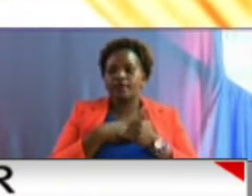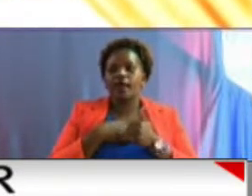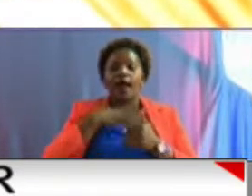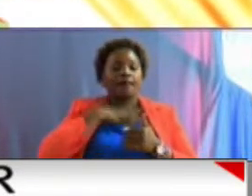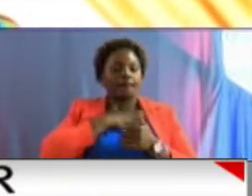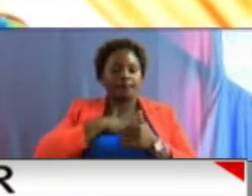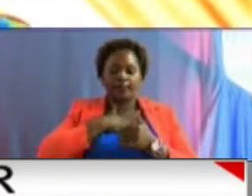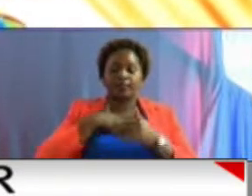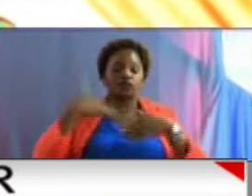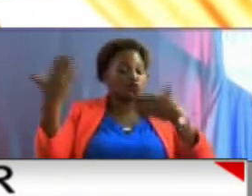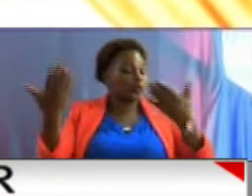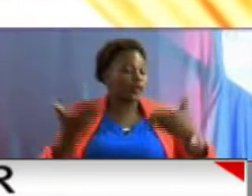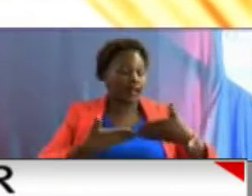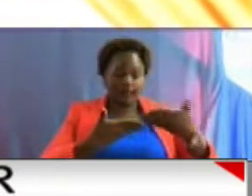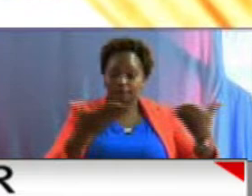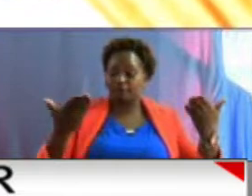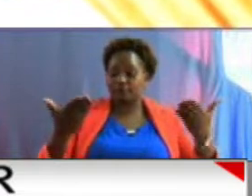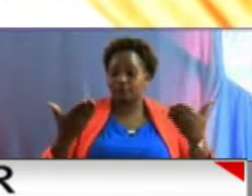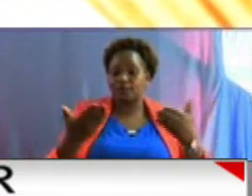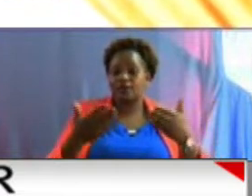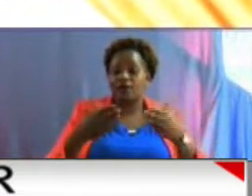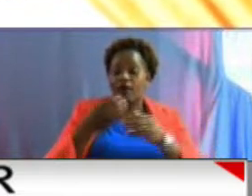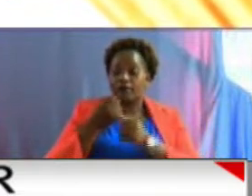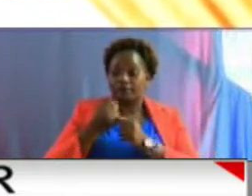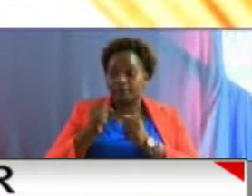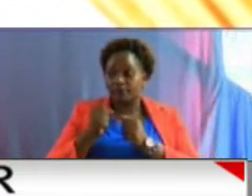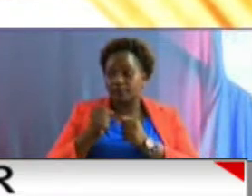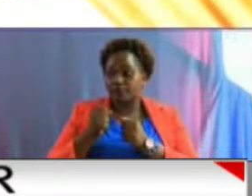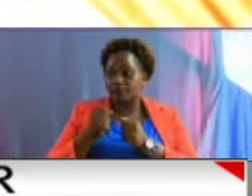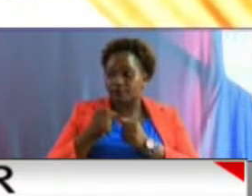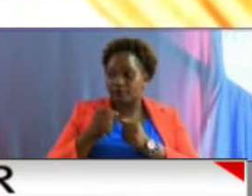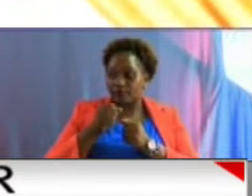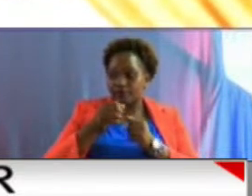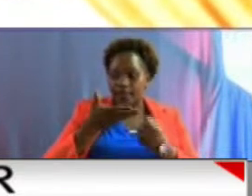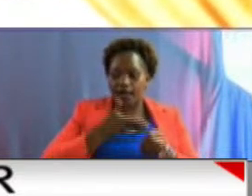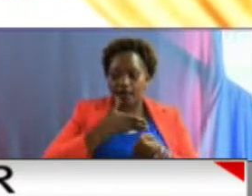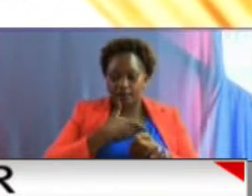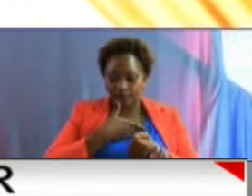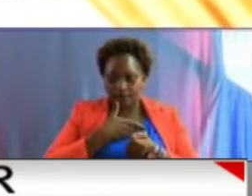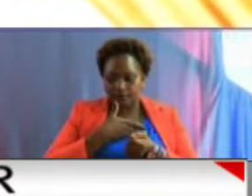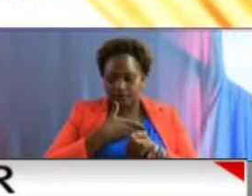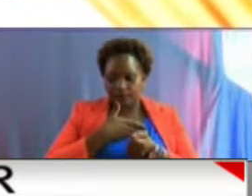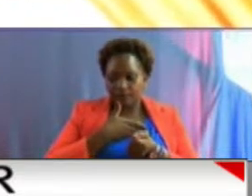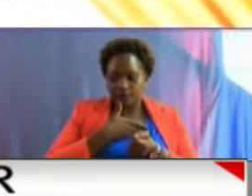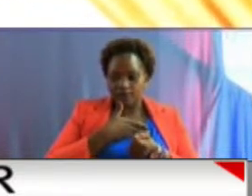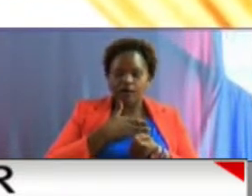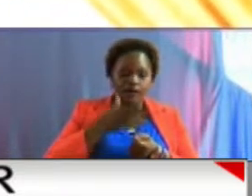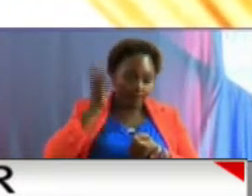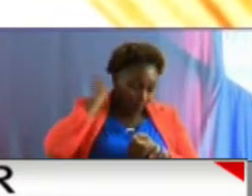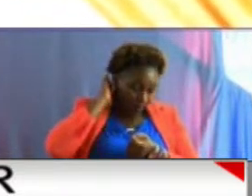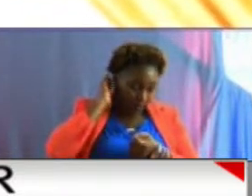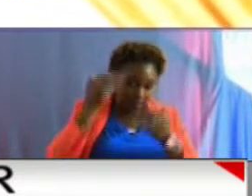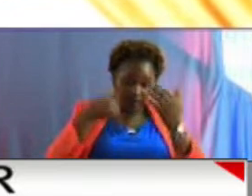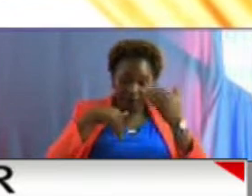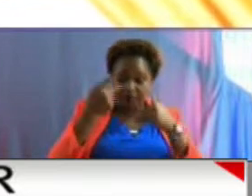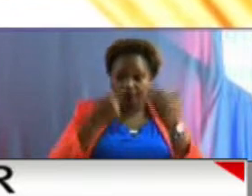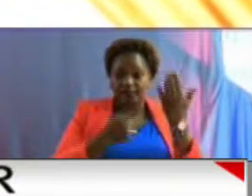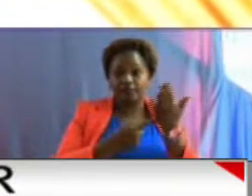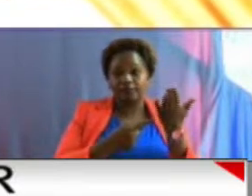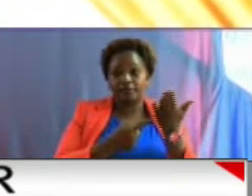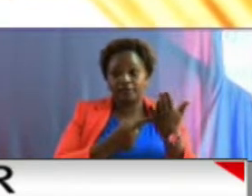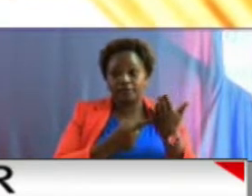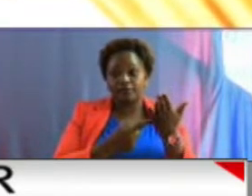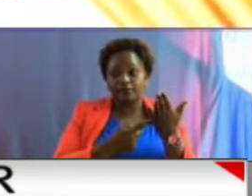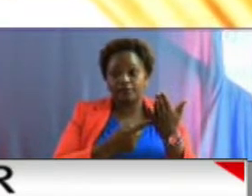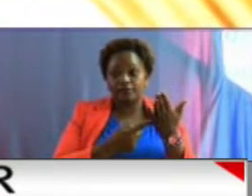I am pleased to welcome you on behalf of the Council to Murang'A University of